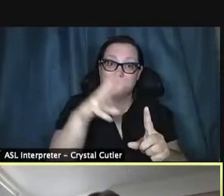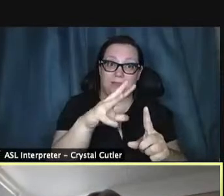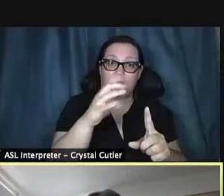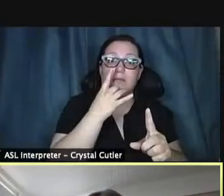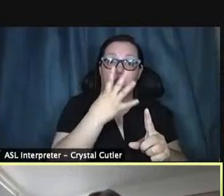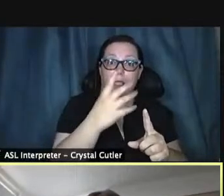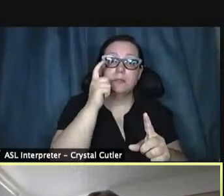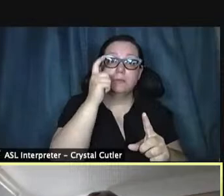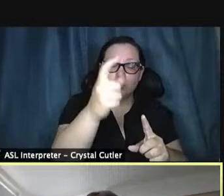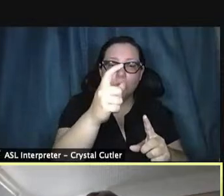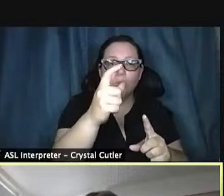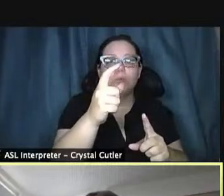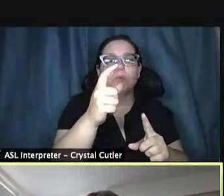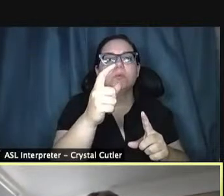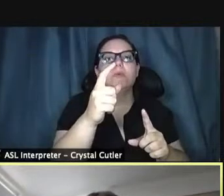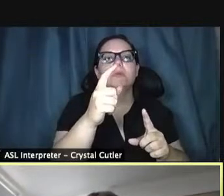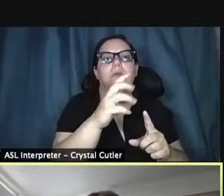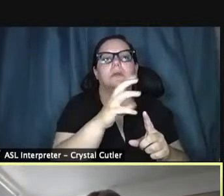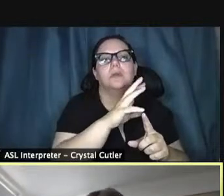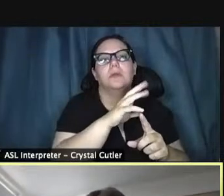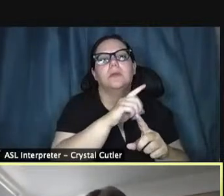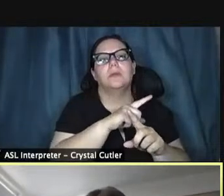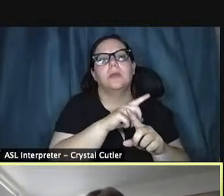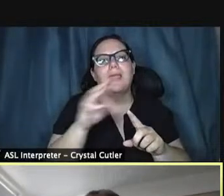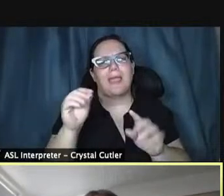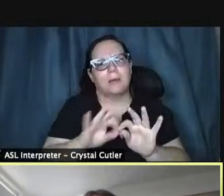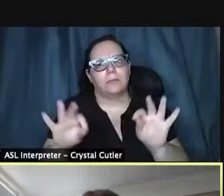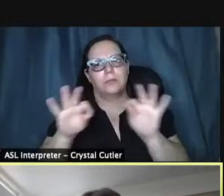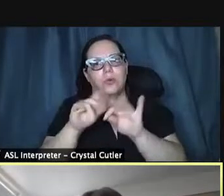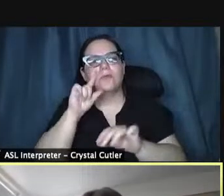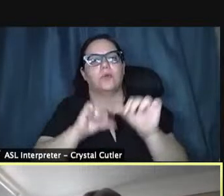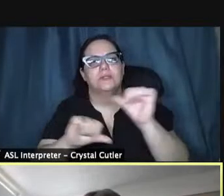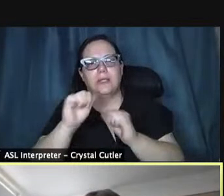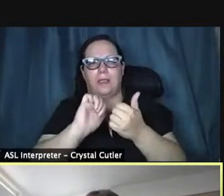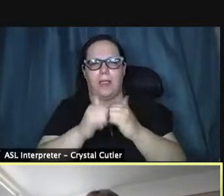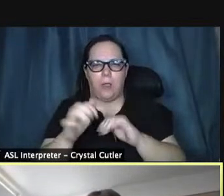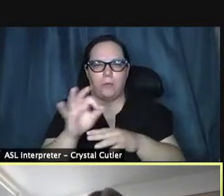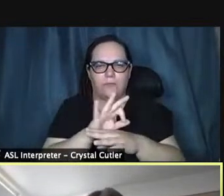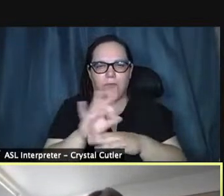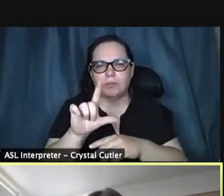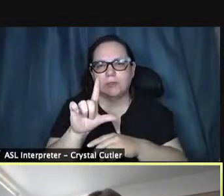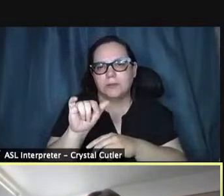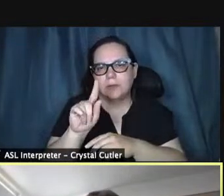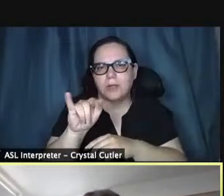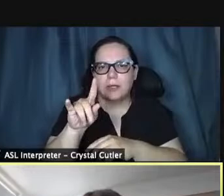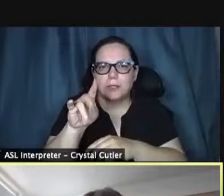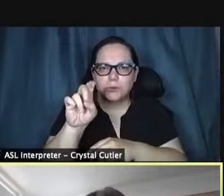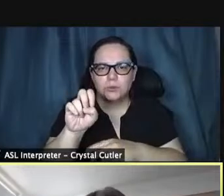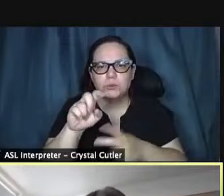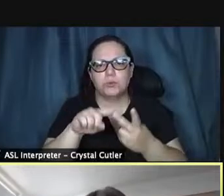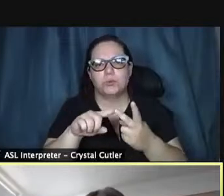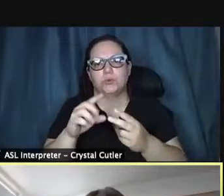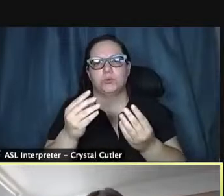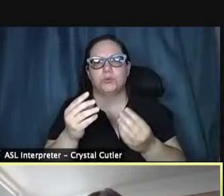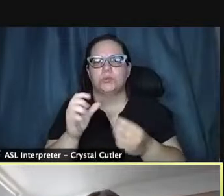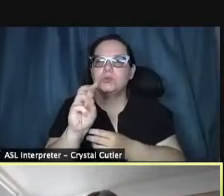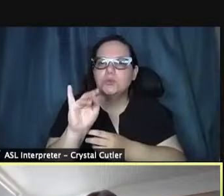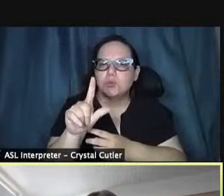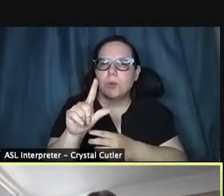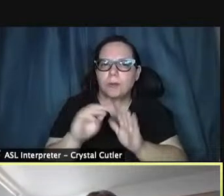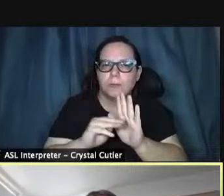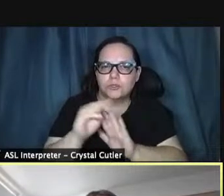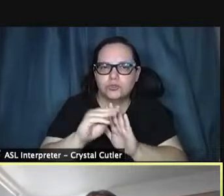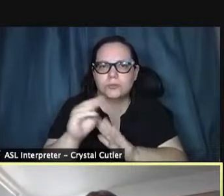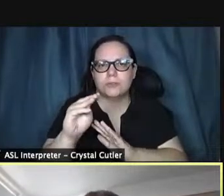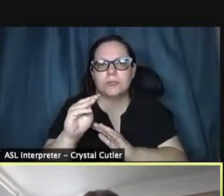importantly for science, how it varies as a function of latitude, soil maturity, lithology, and time on the